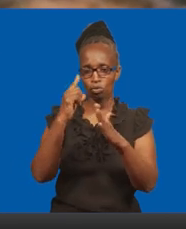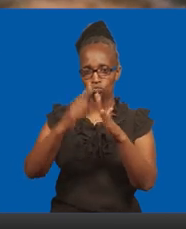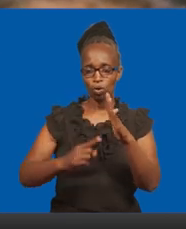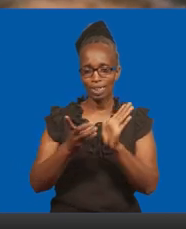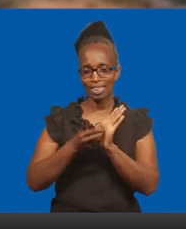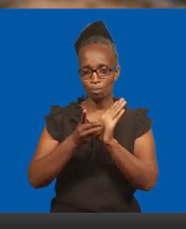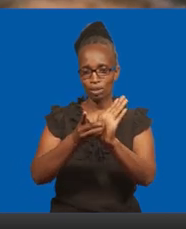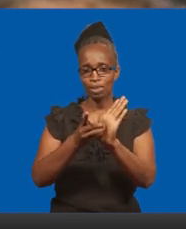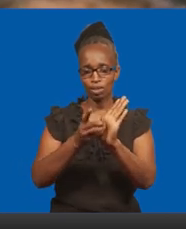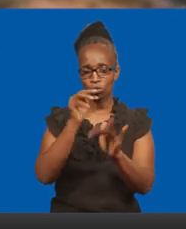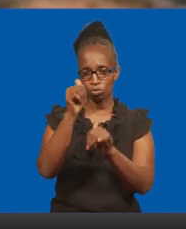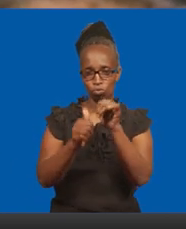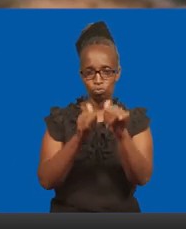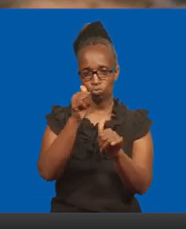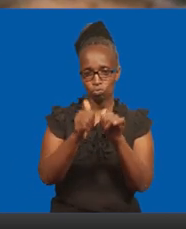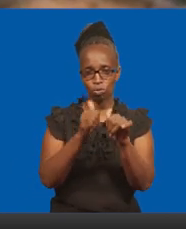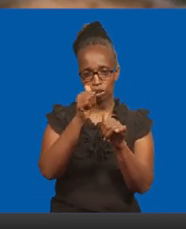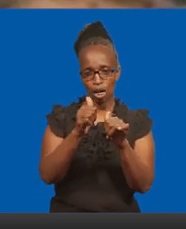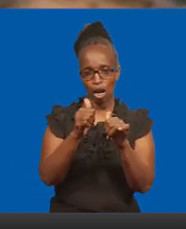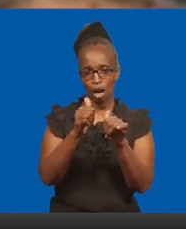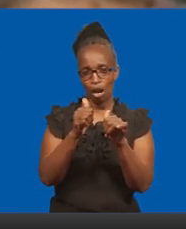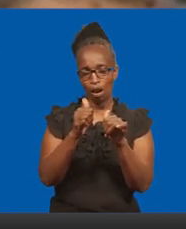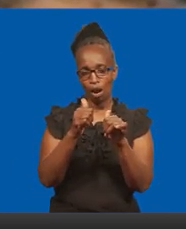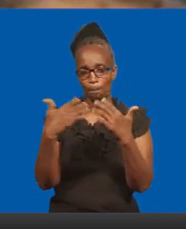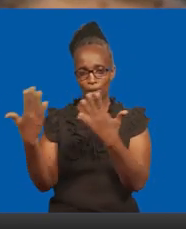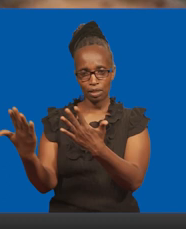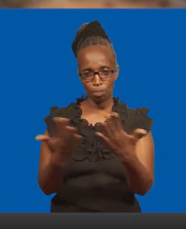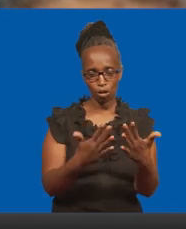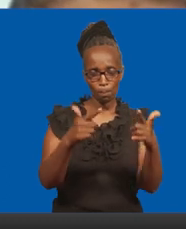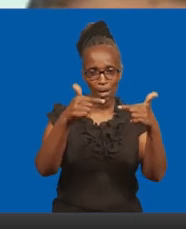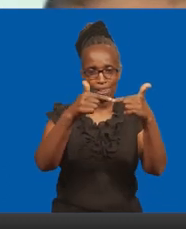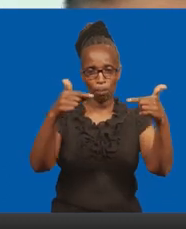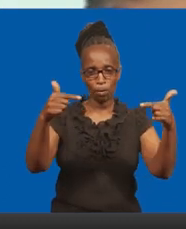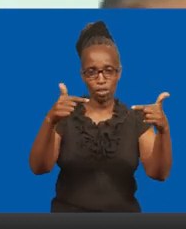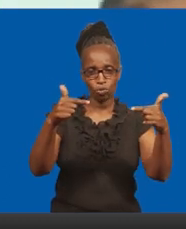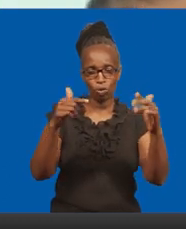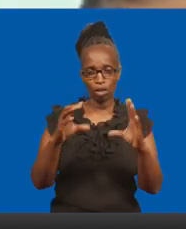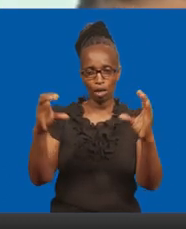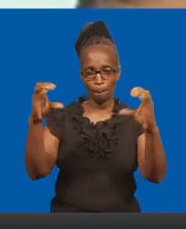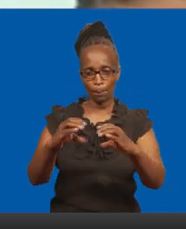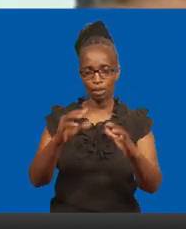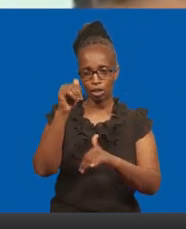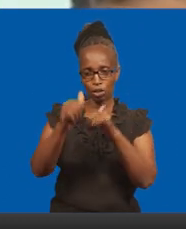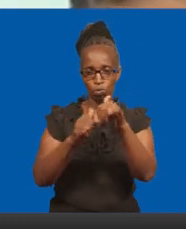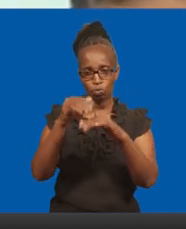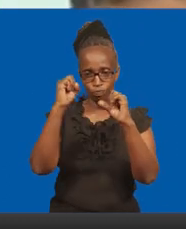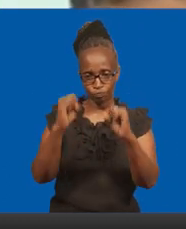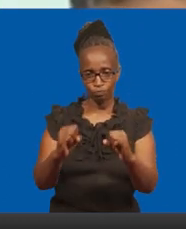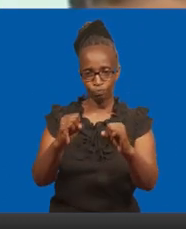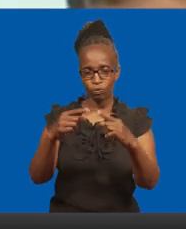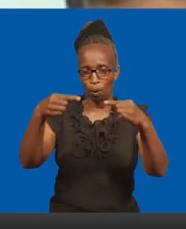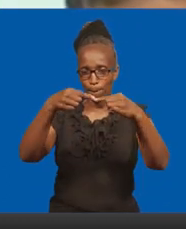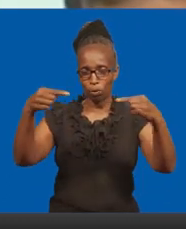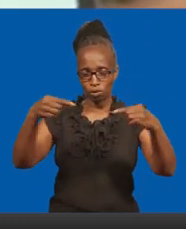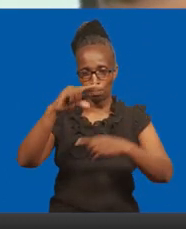the demonstrations that have been called by the opposition, which have been strongly opposed by the government of the